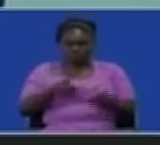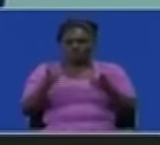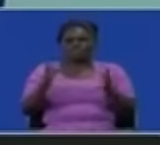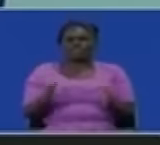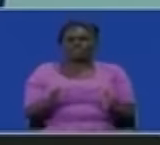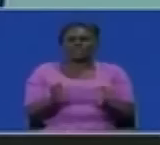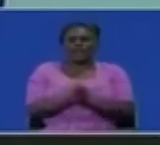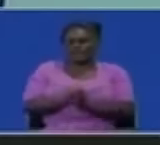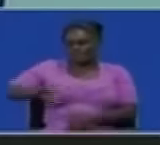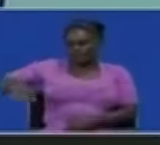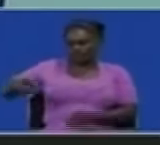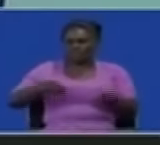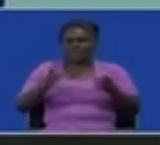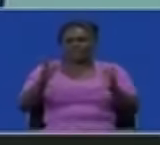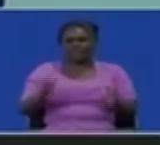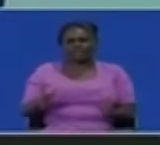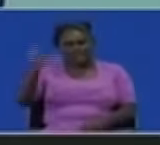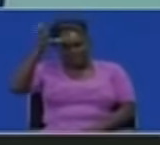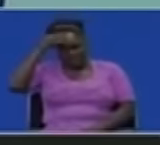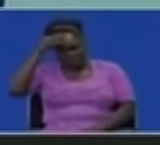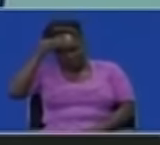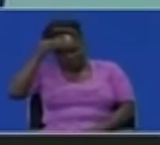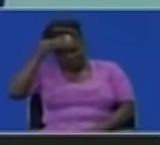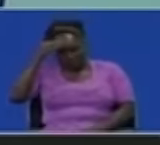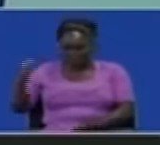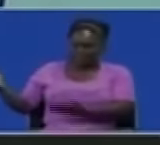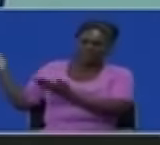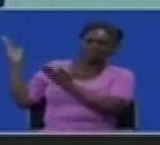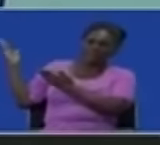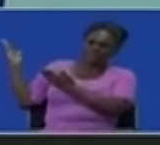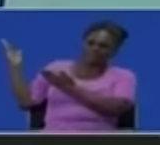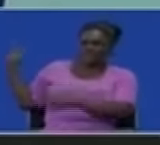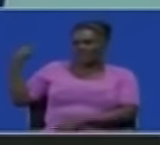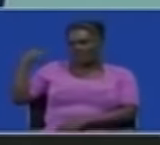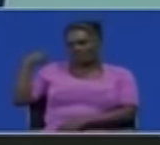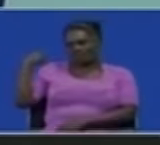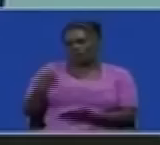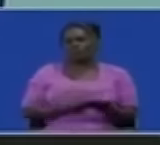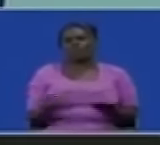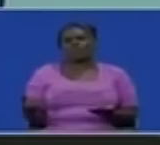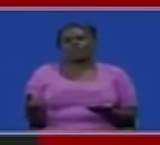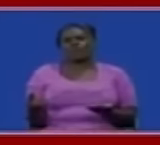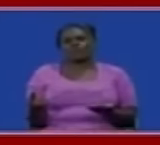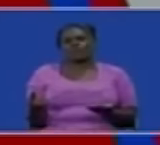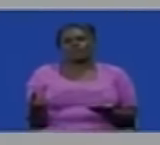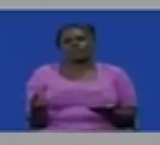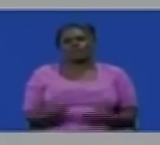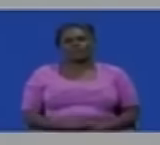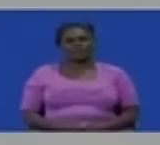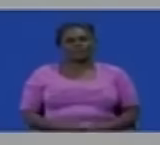the county directors of education. This is your number for the week.